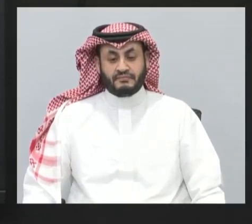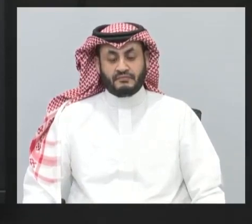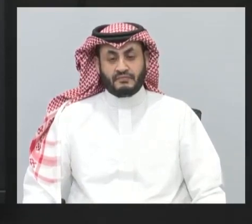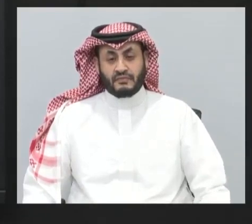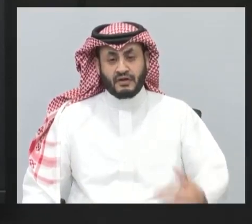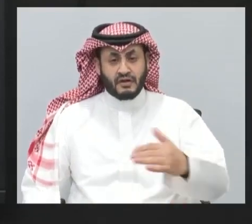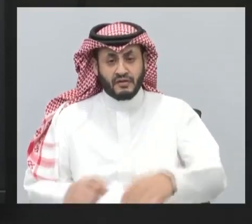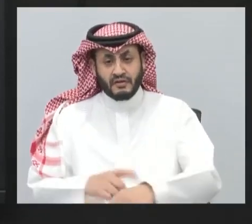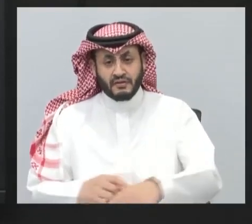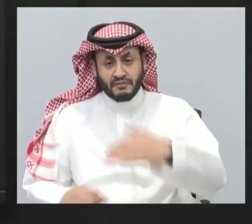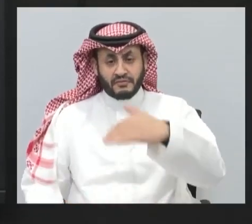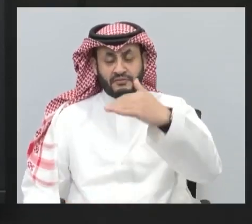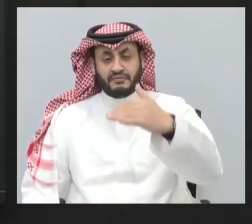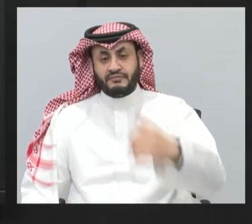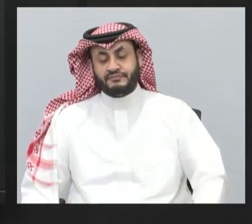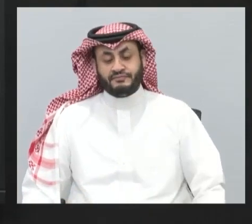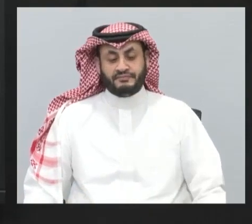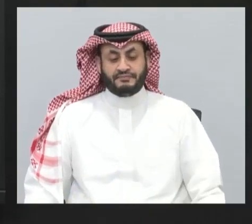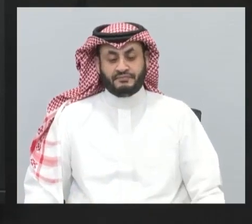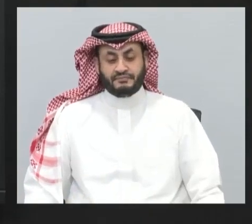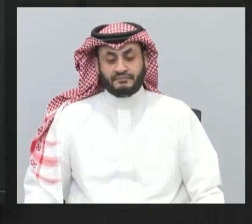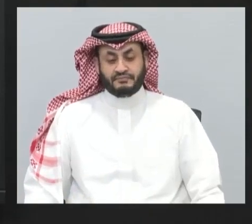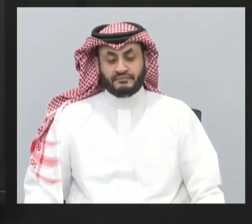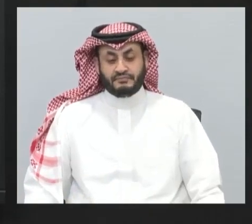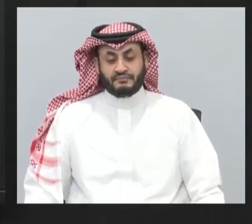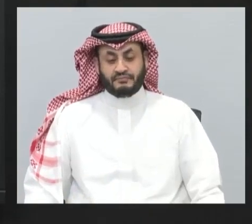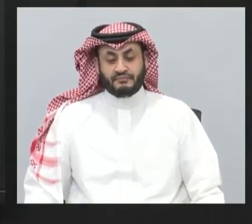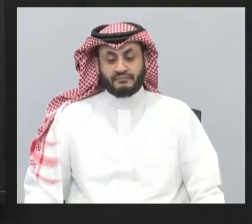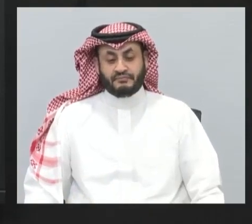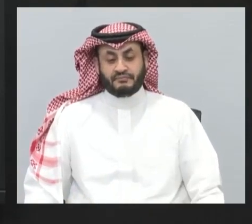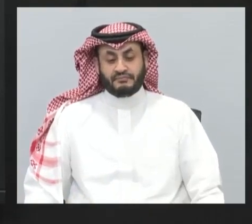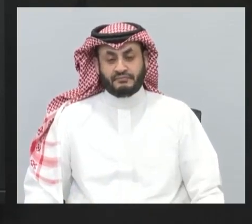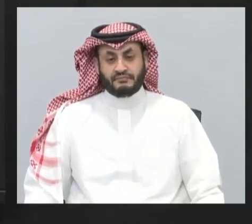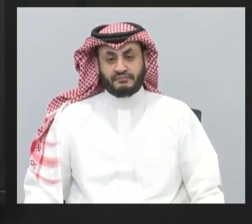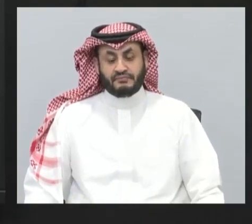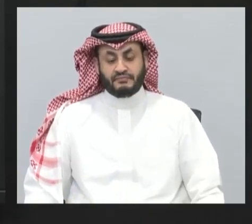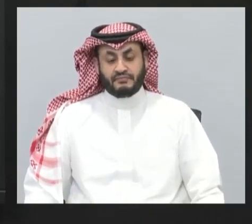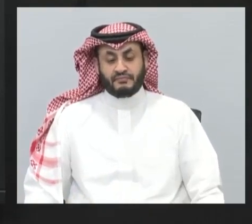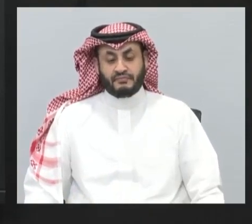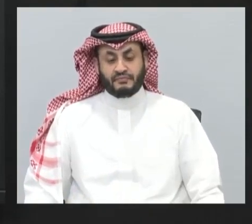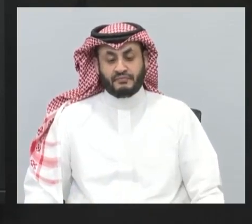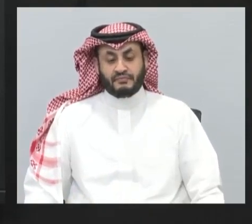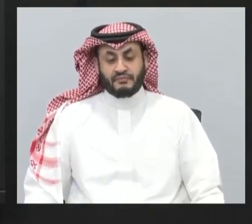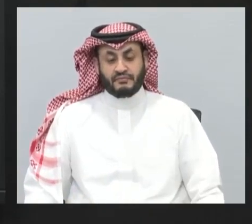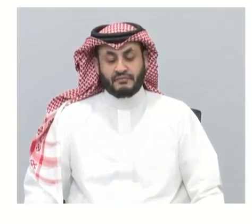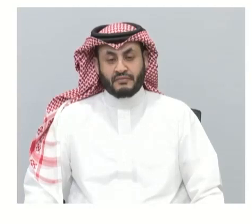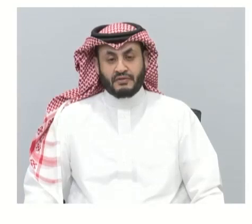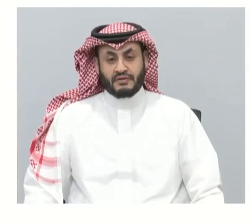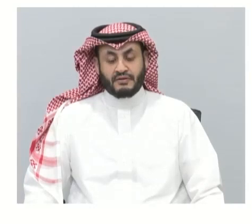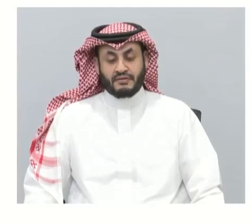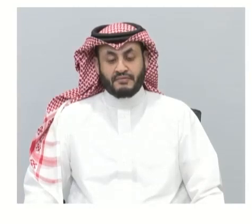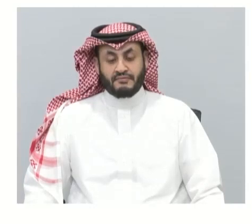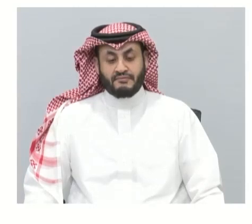for higher level of thinking. This is what the speaker said, or we will call them the